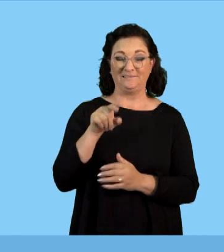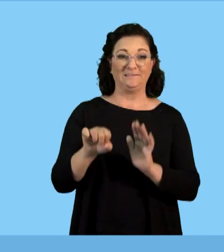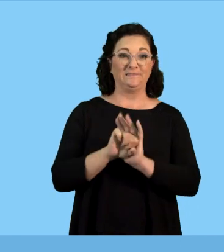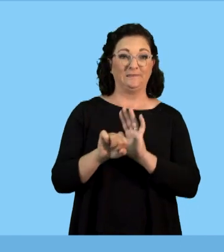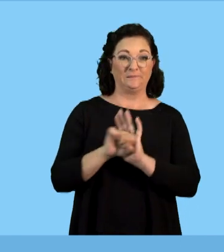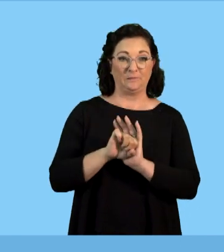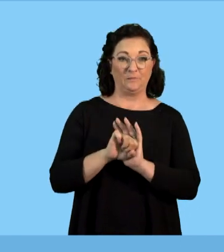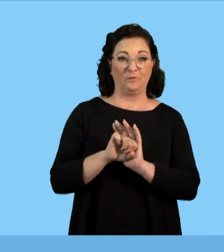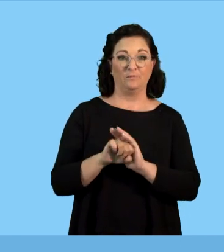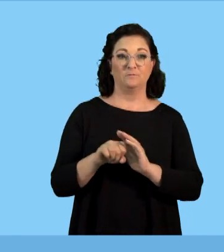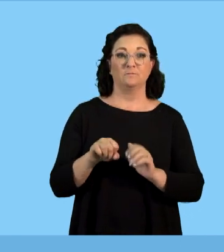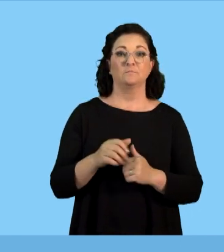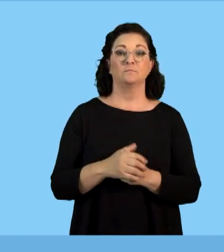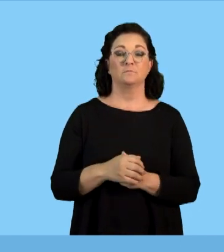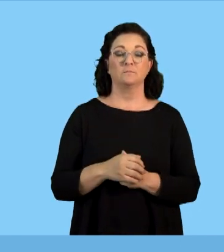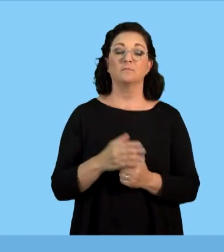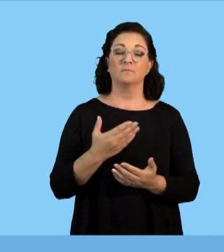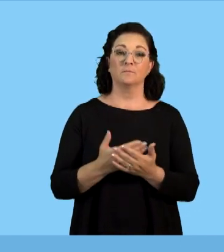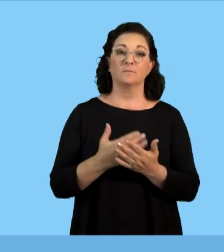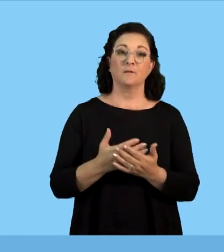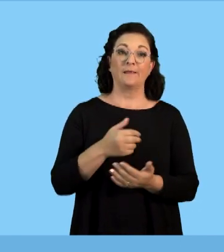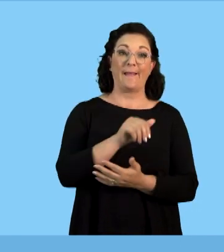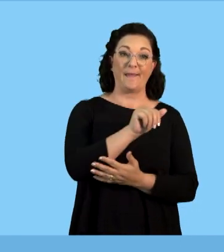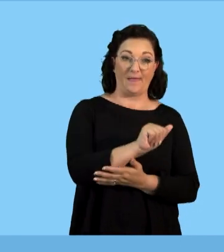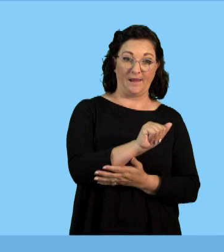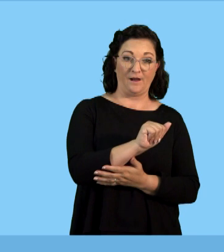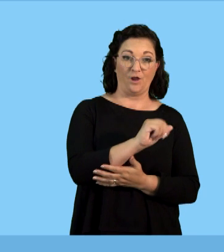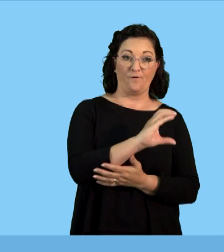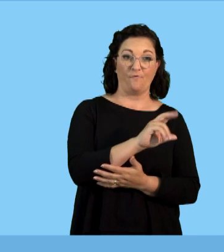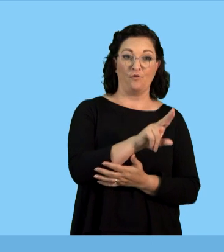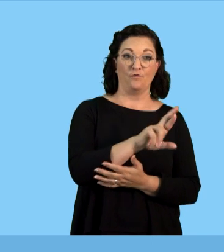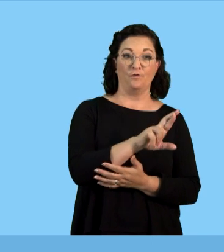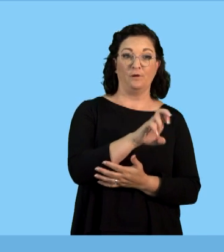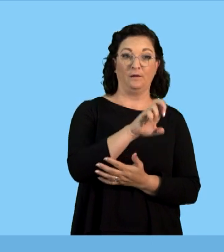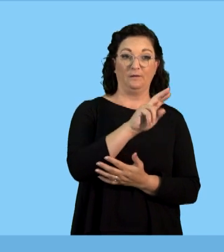the resistance. Remember, we said current, it is measured in amperes,